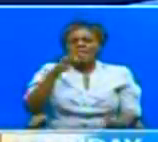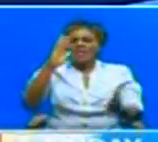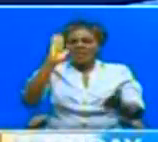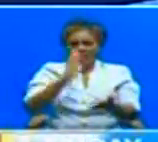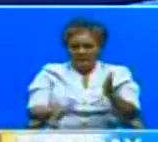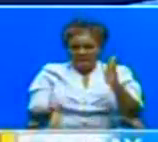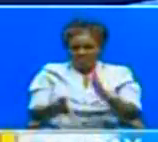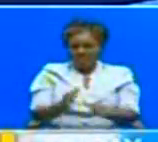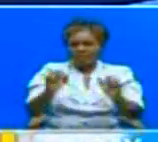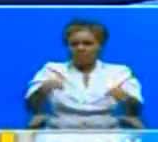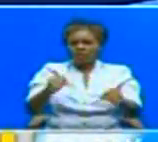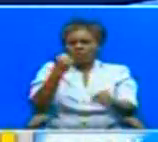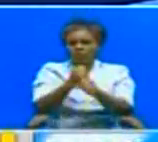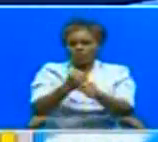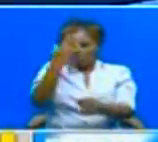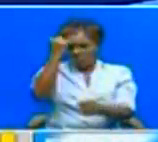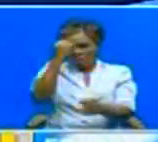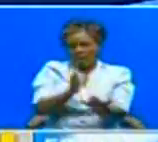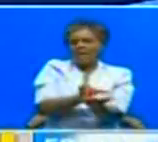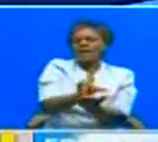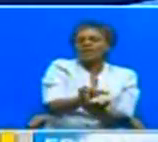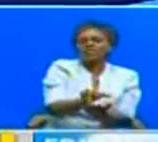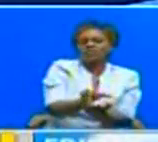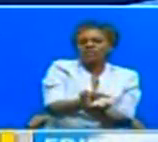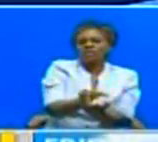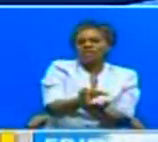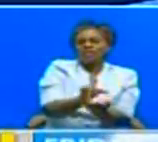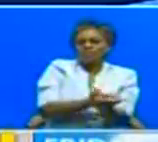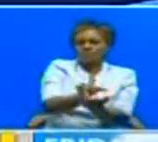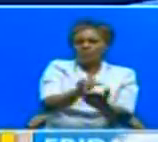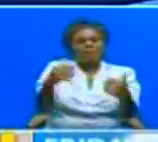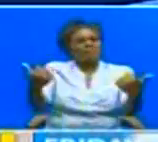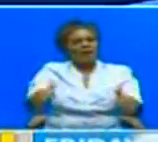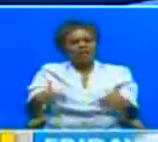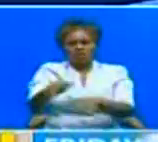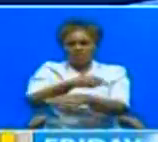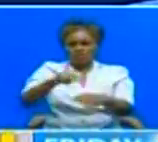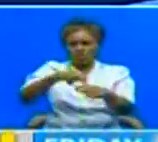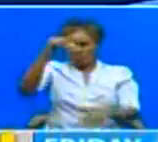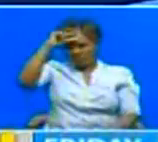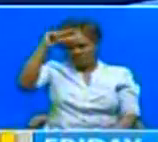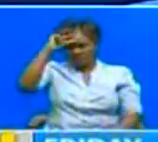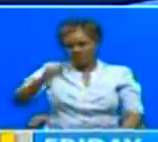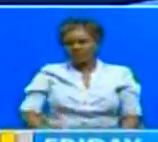nothing that he can do since the money to pay the health workers was not yet released by the national government.